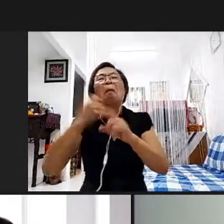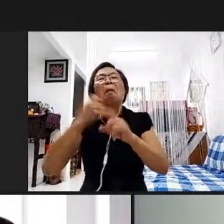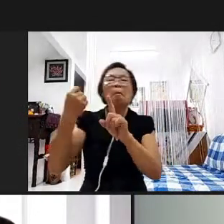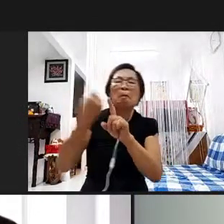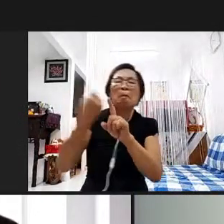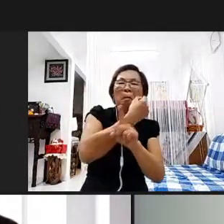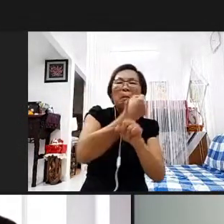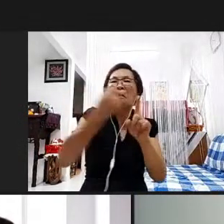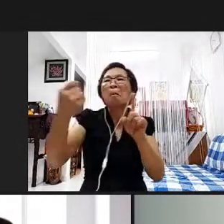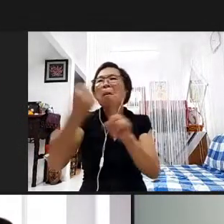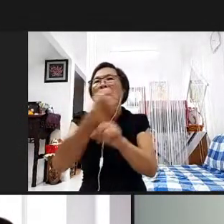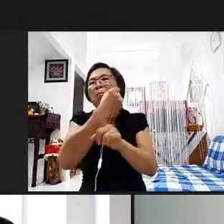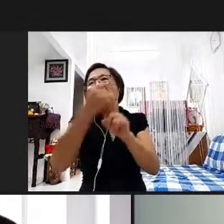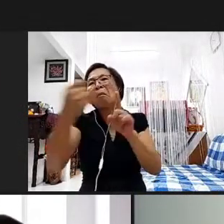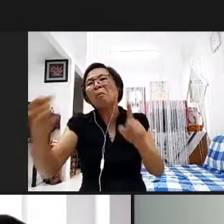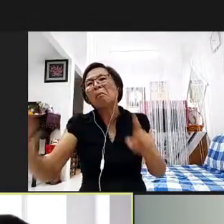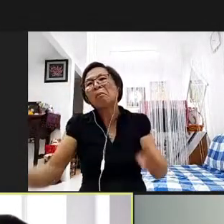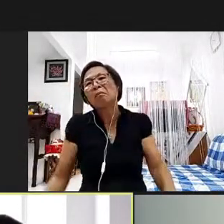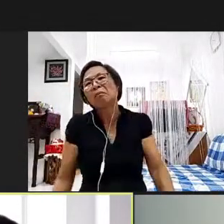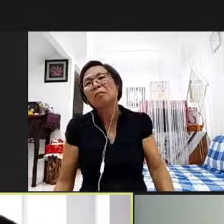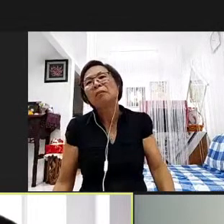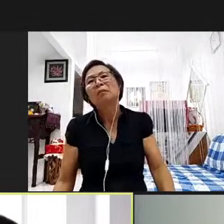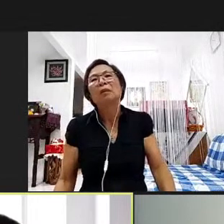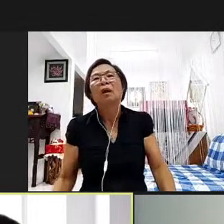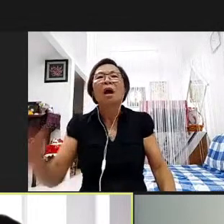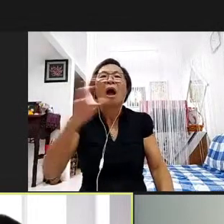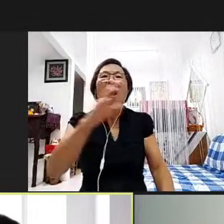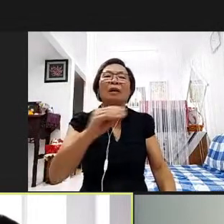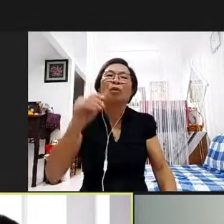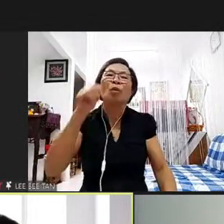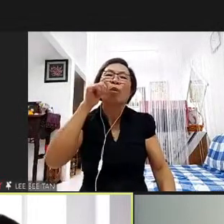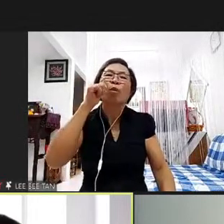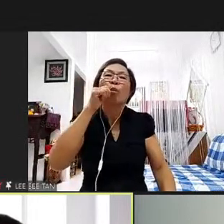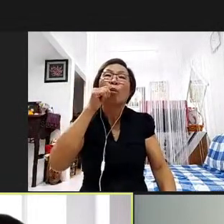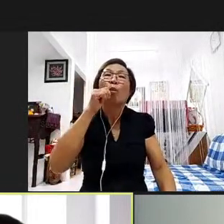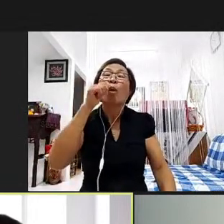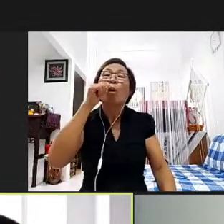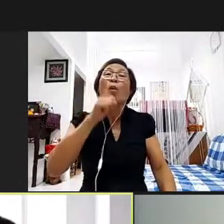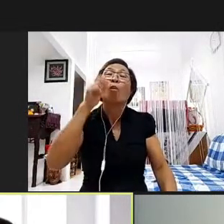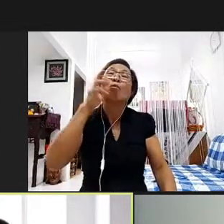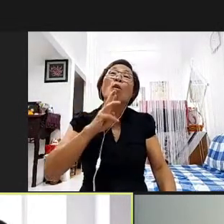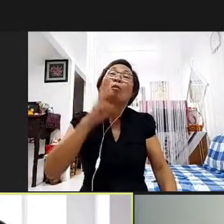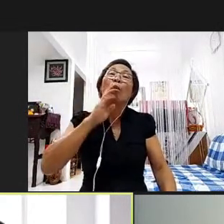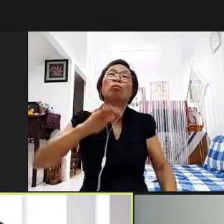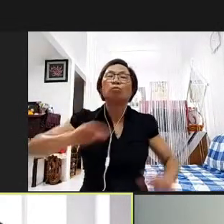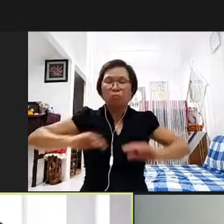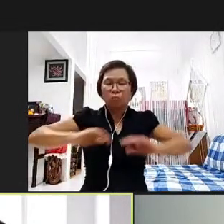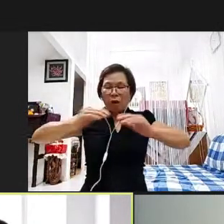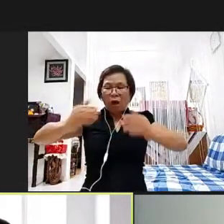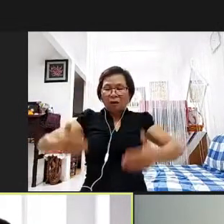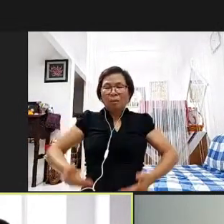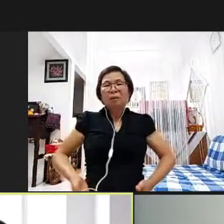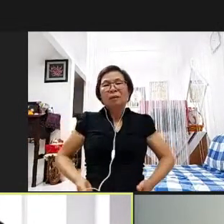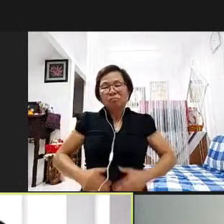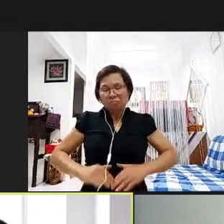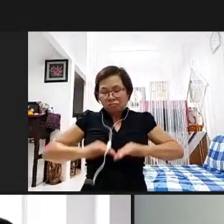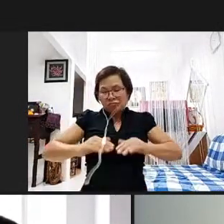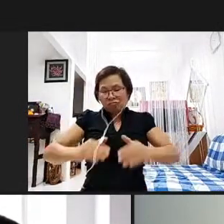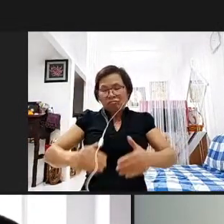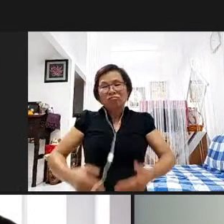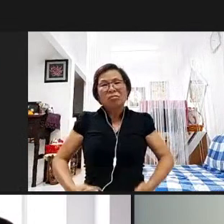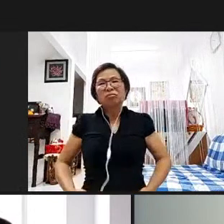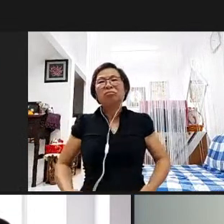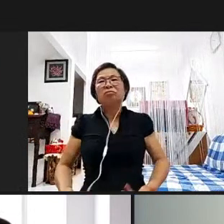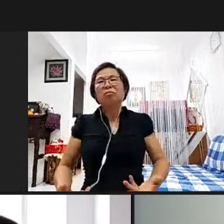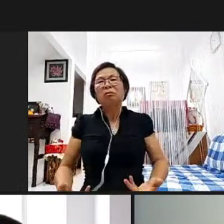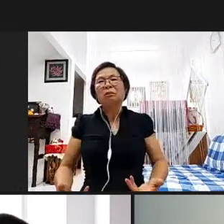up with mental health conditions. Also, women who are expecting, also in the postpartum period. Yeah, so women have